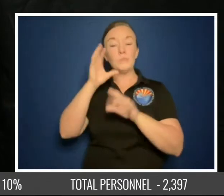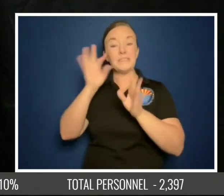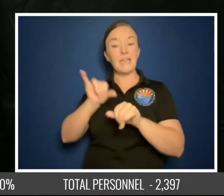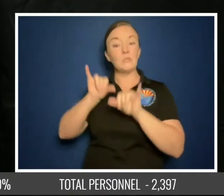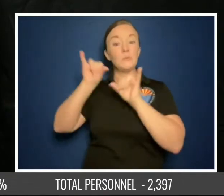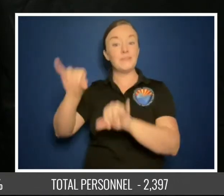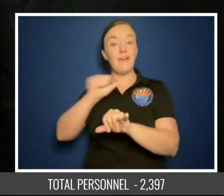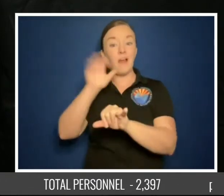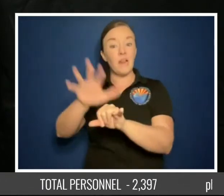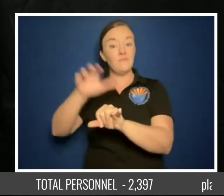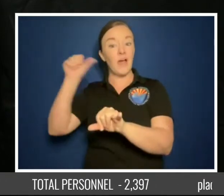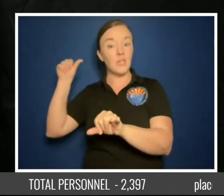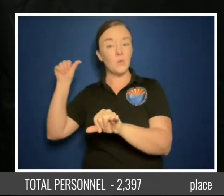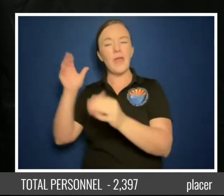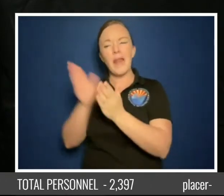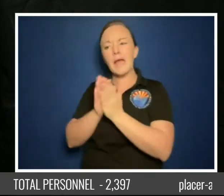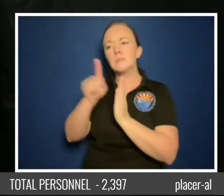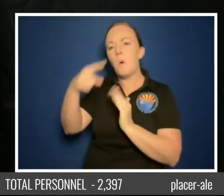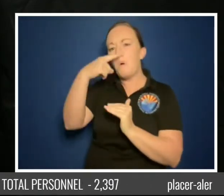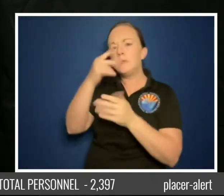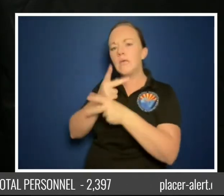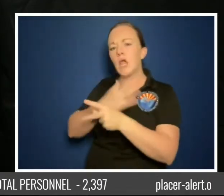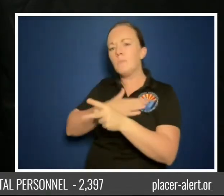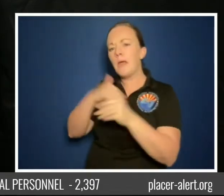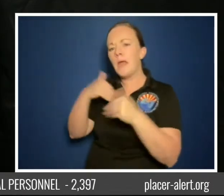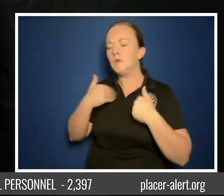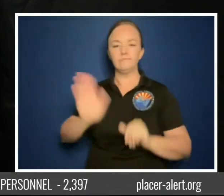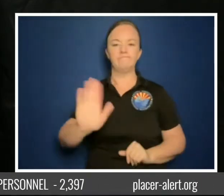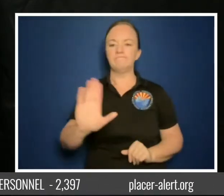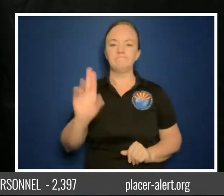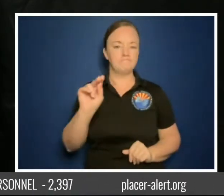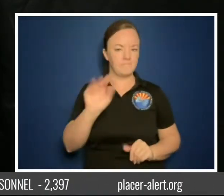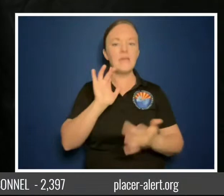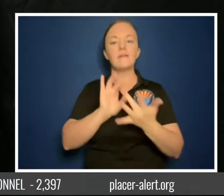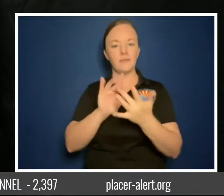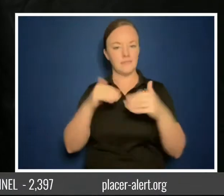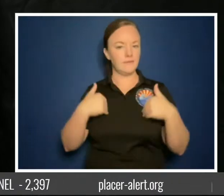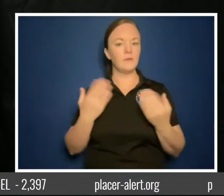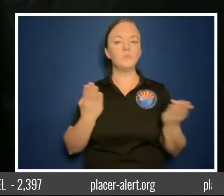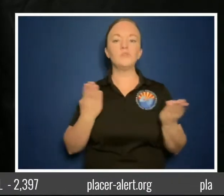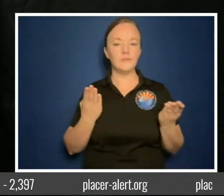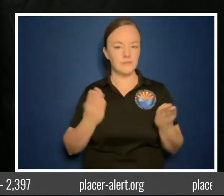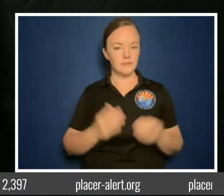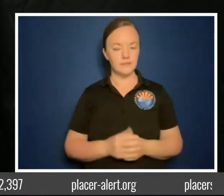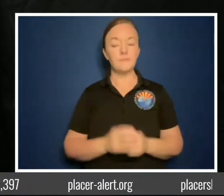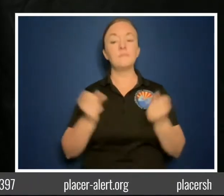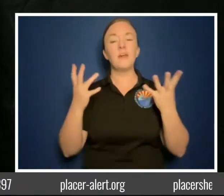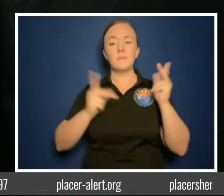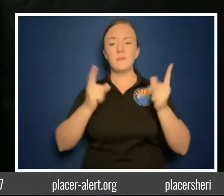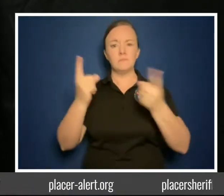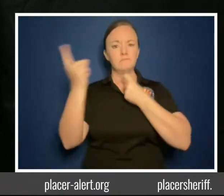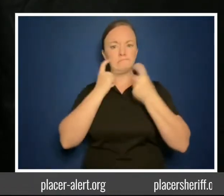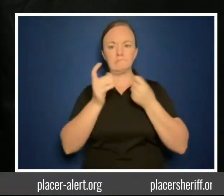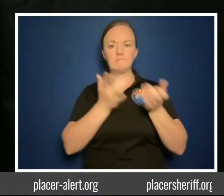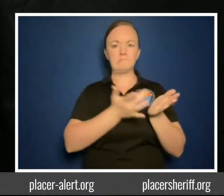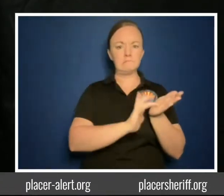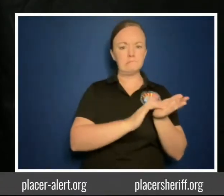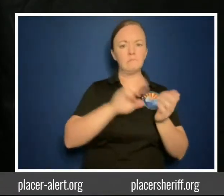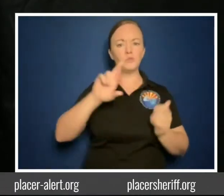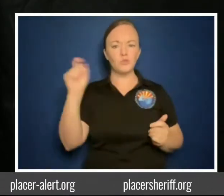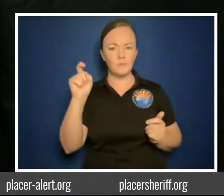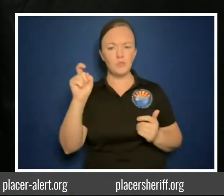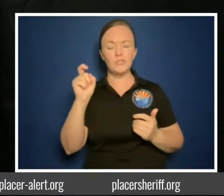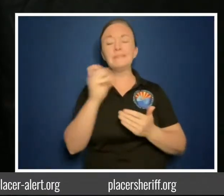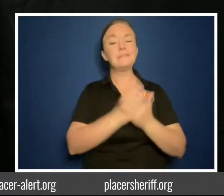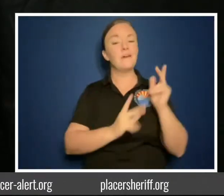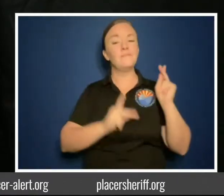Animal Services. We've also gotten a lot of questions about prescriptions. Again, folks unfortunately didn't always have the time to get everything